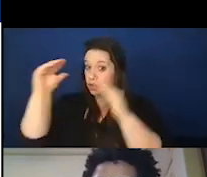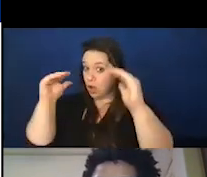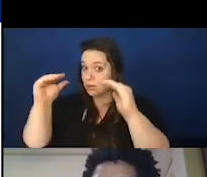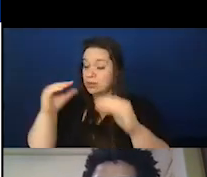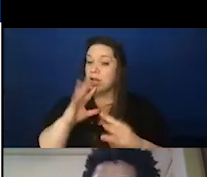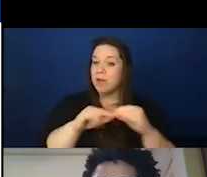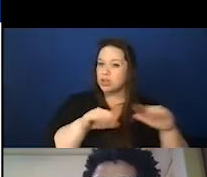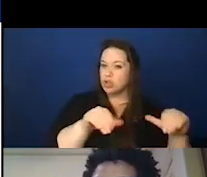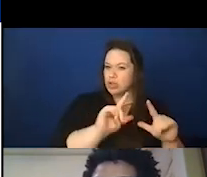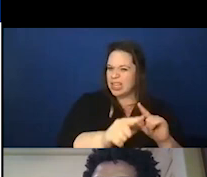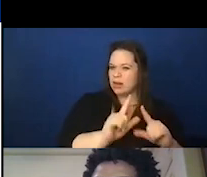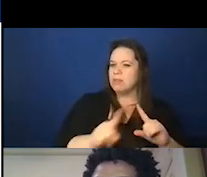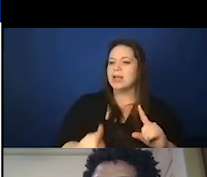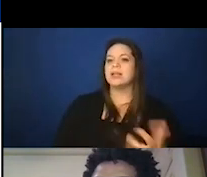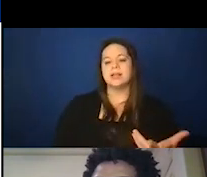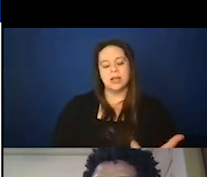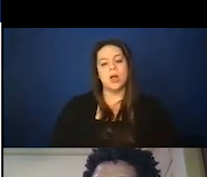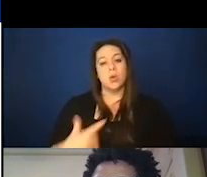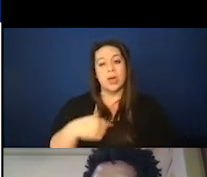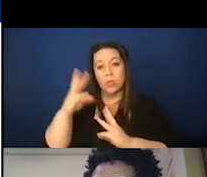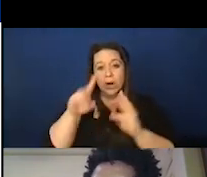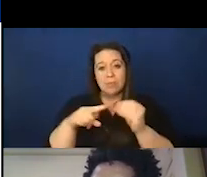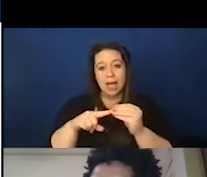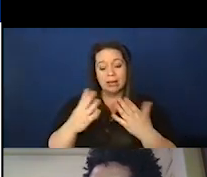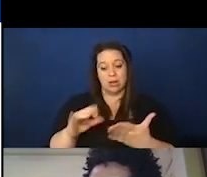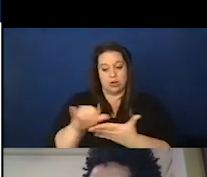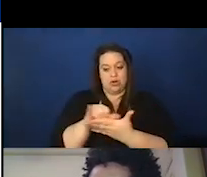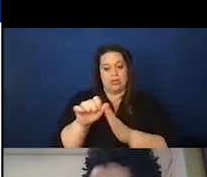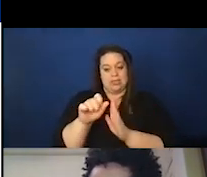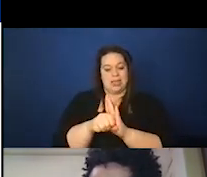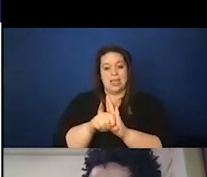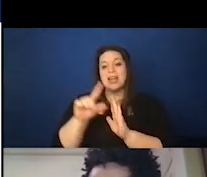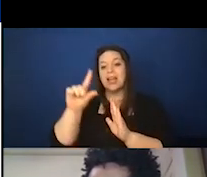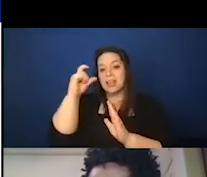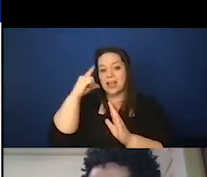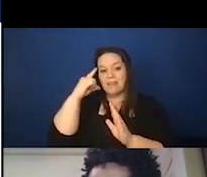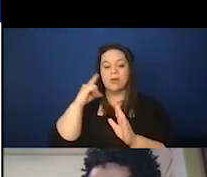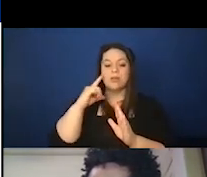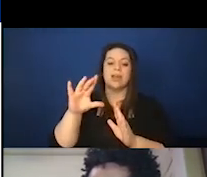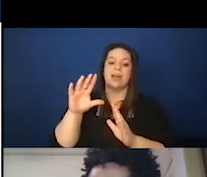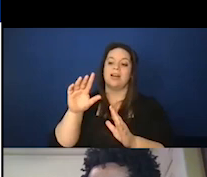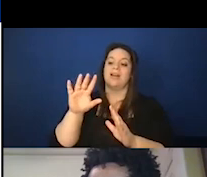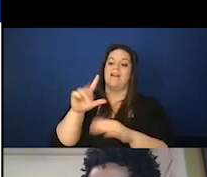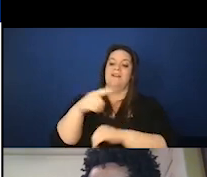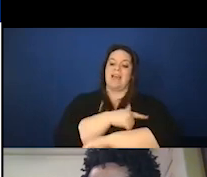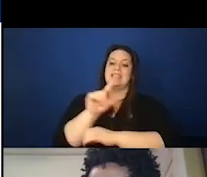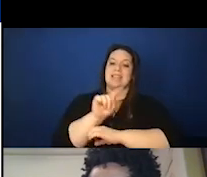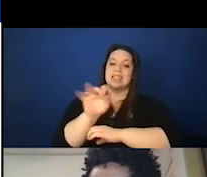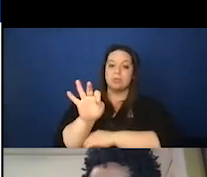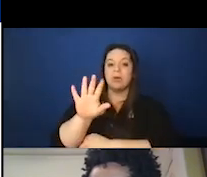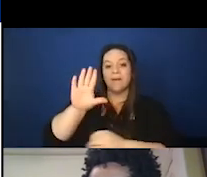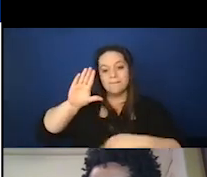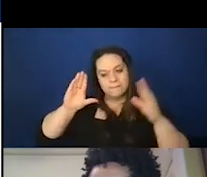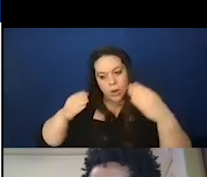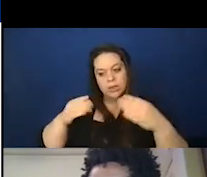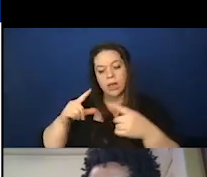later. But I know we worry about in New York State and the governor's vaccine task force, we're really focused on, we've got to